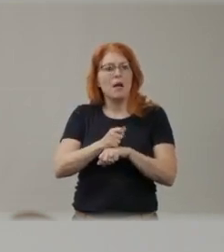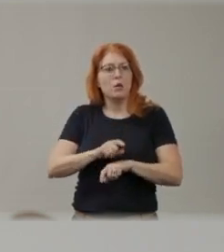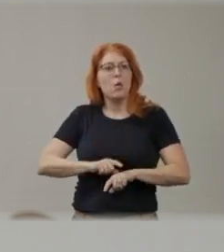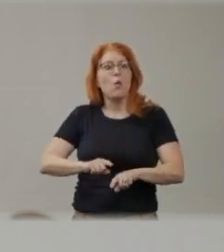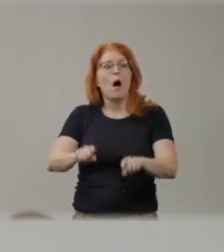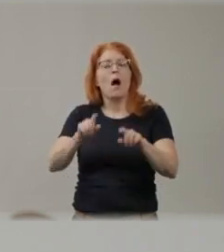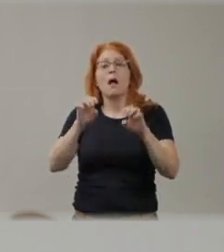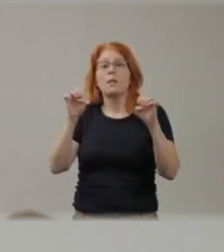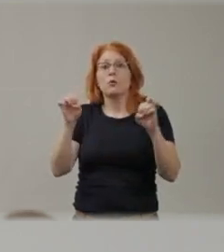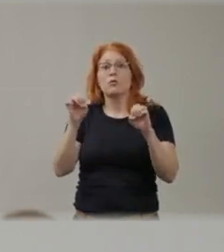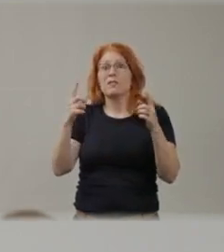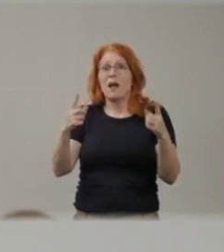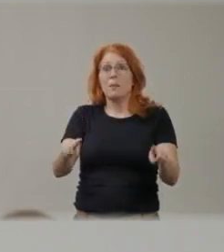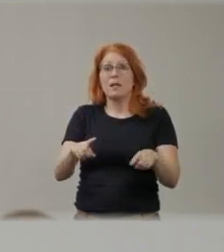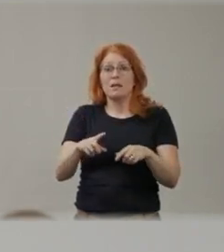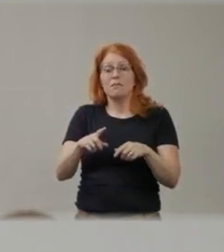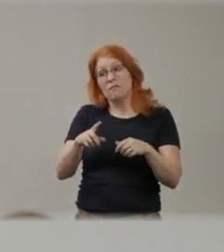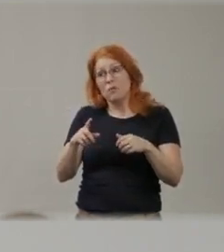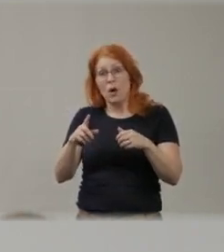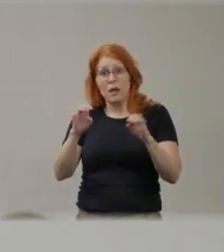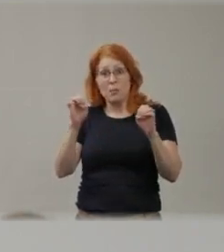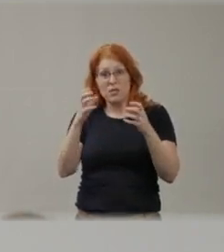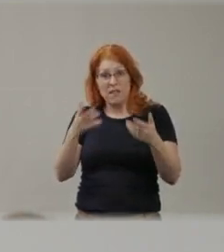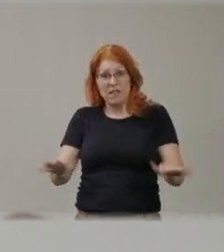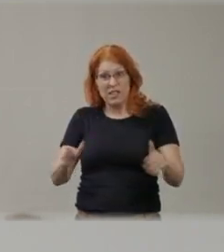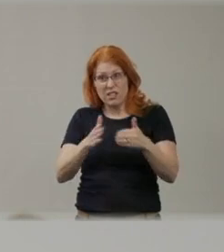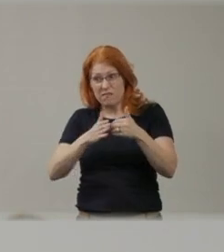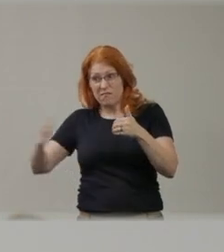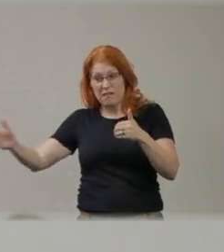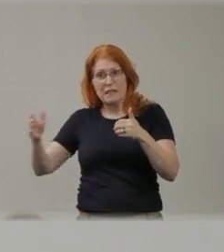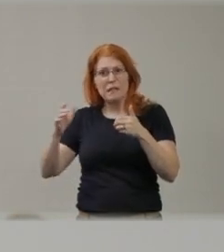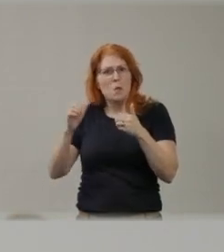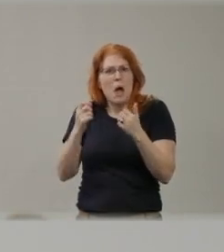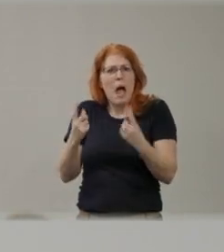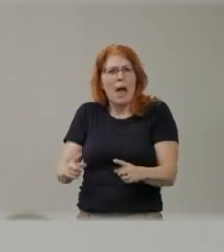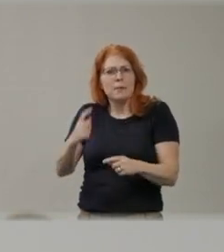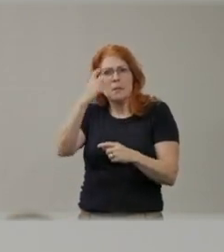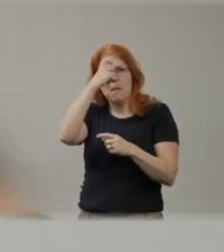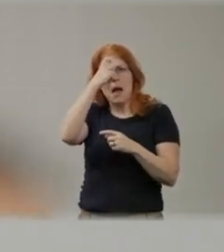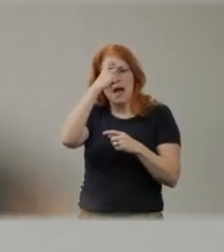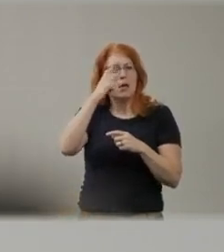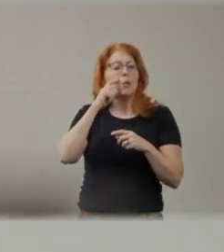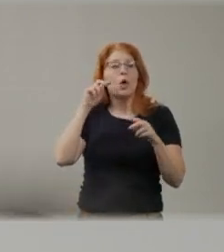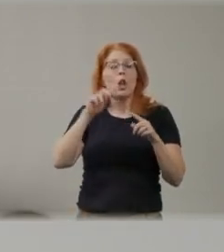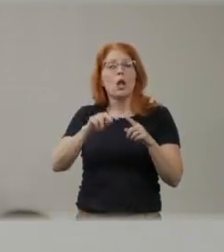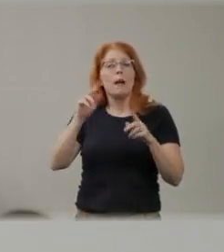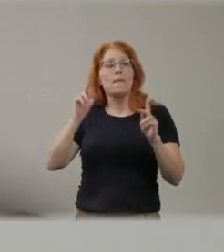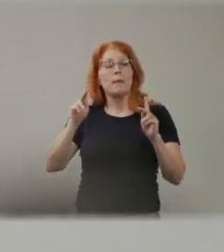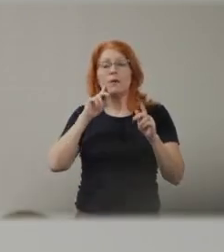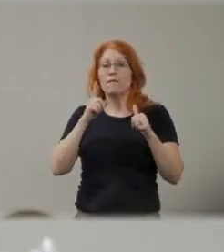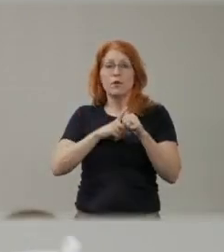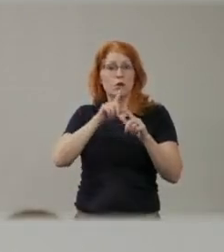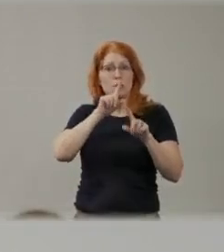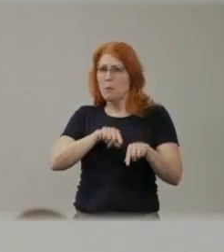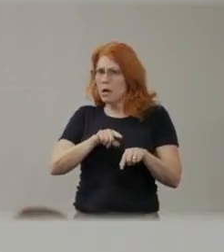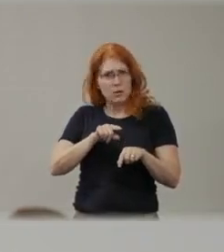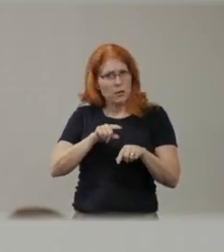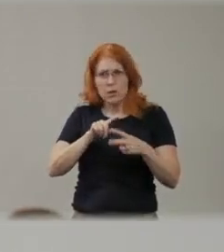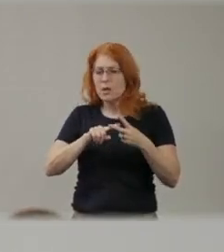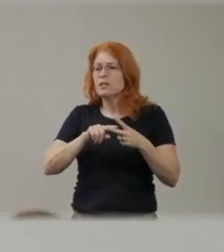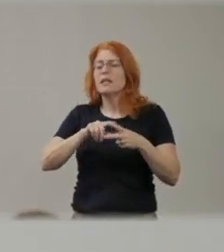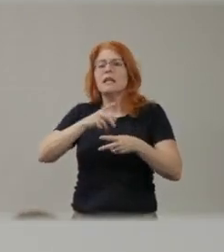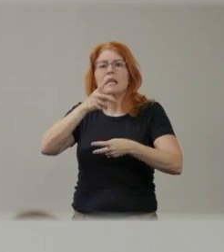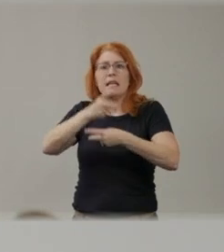an emergency is happening and after an emergency. And we're looking specifically at not just the people who are first responders and the